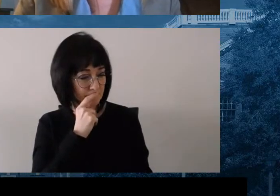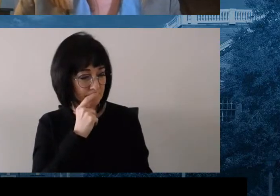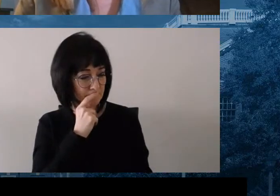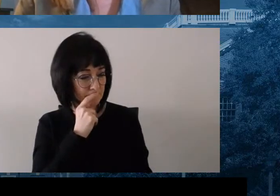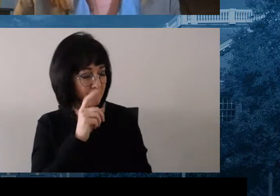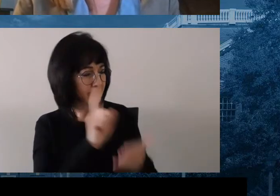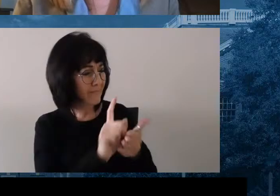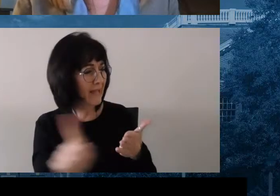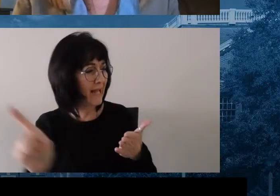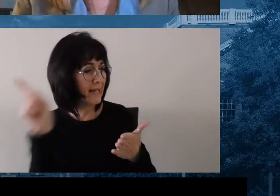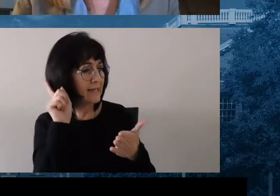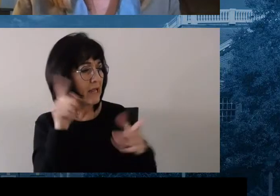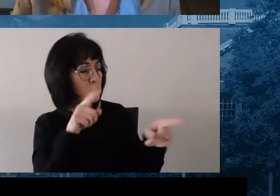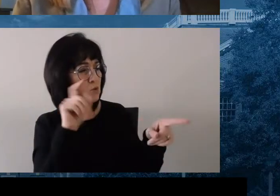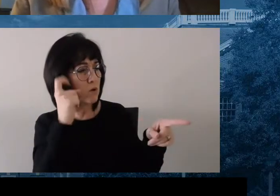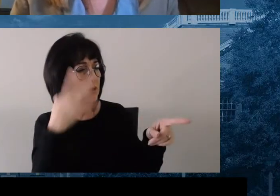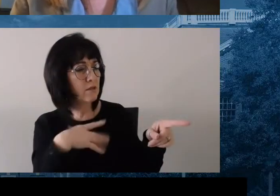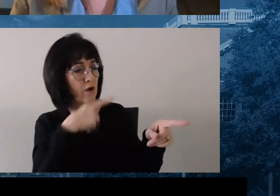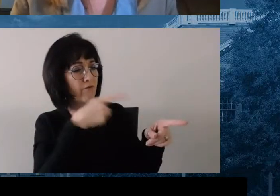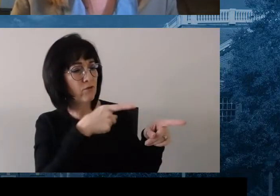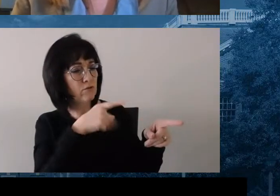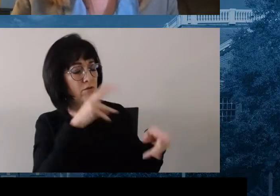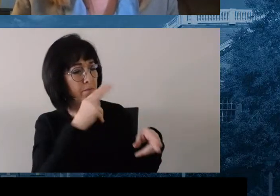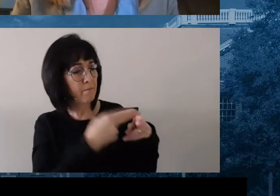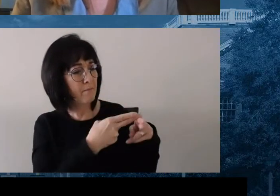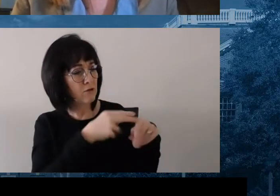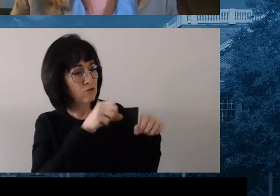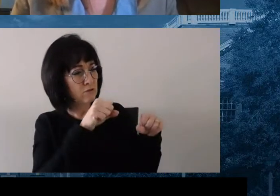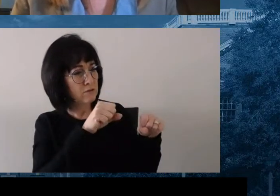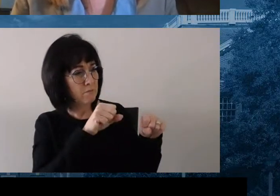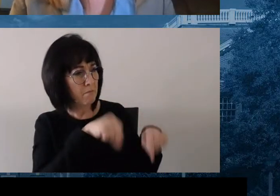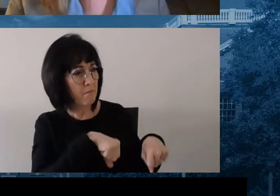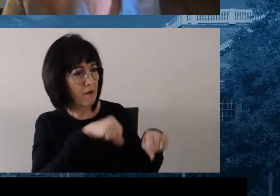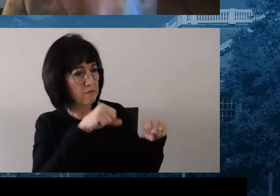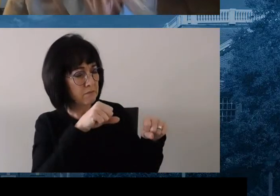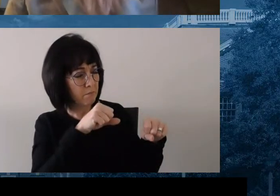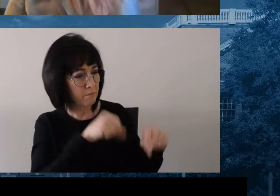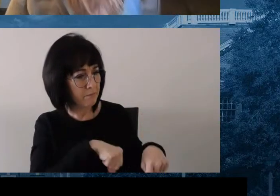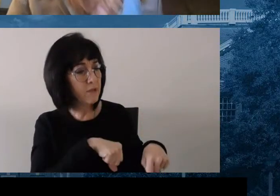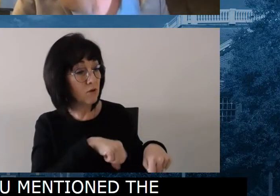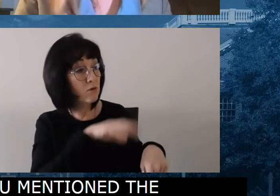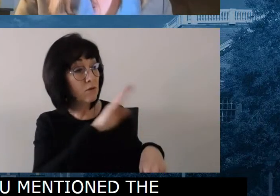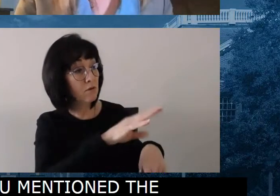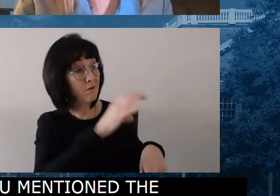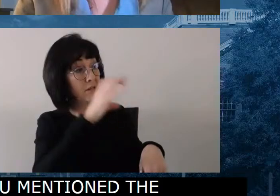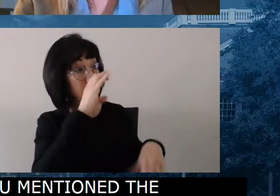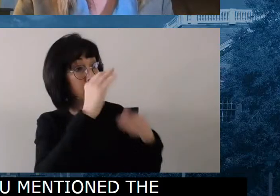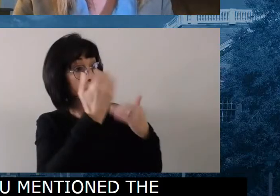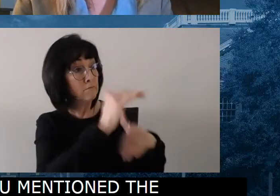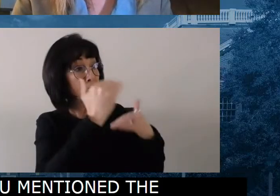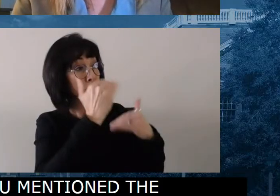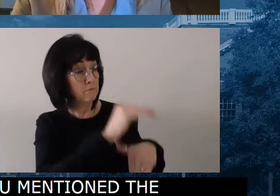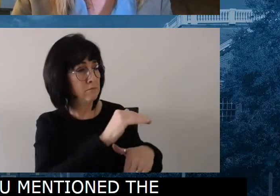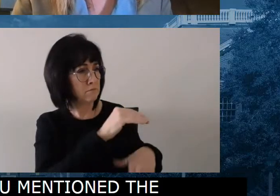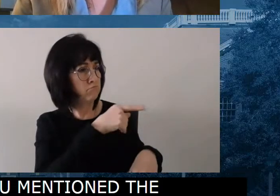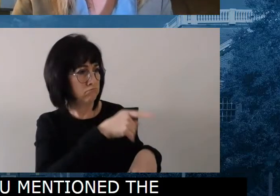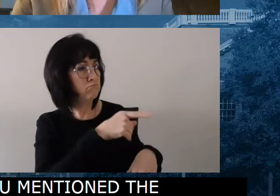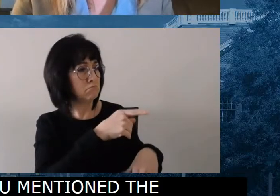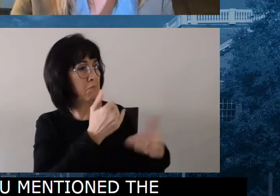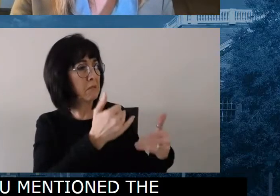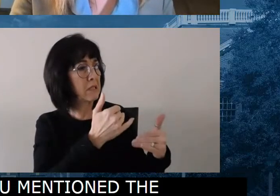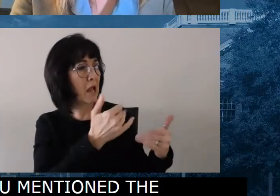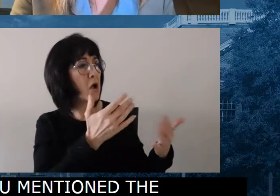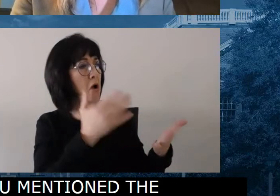Last week, Governor, you mentioned the possibility of lifting some restrictions. I was just wondering if that's still the